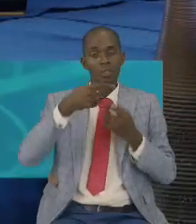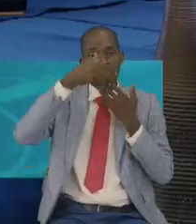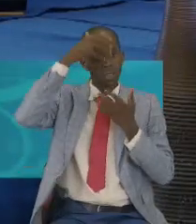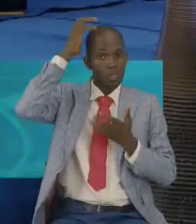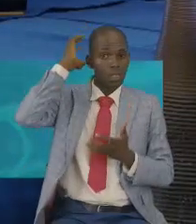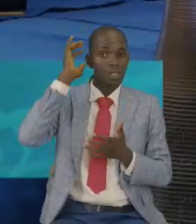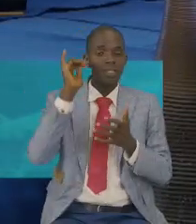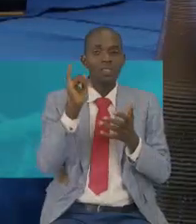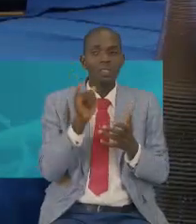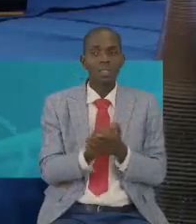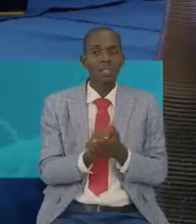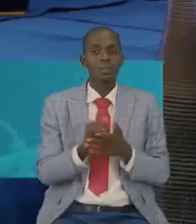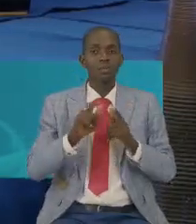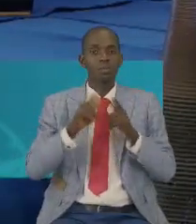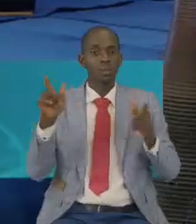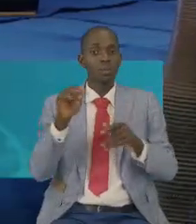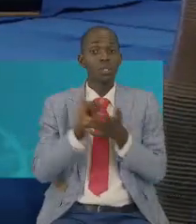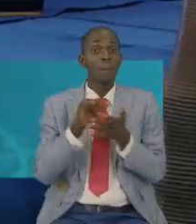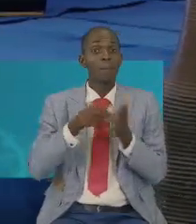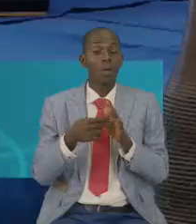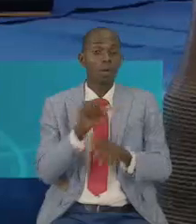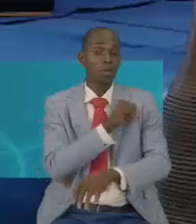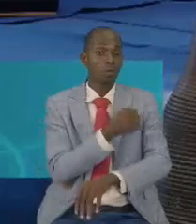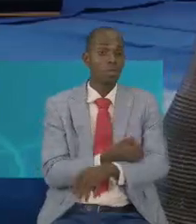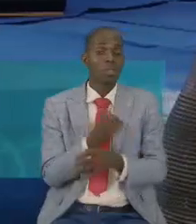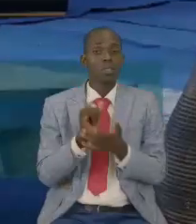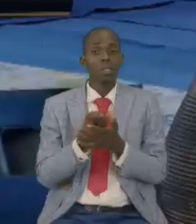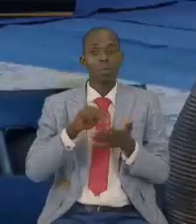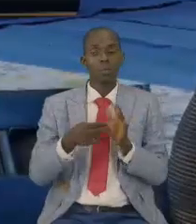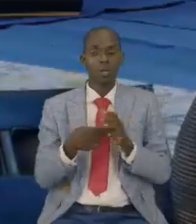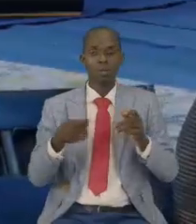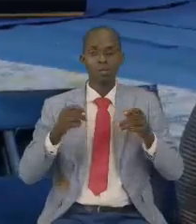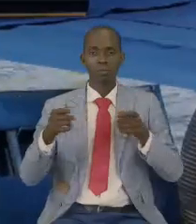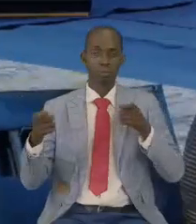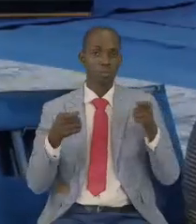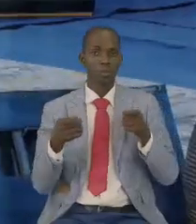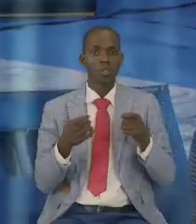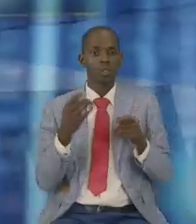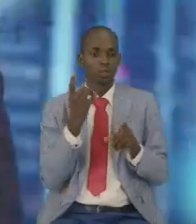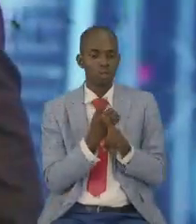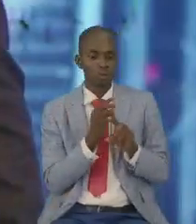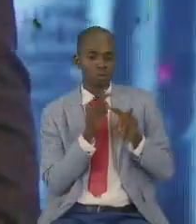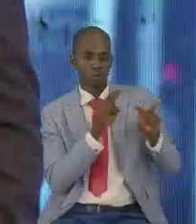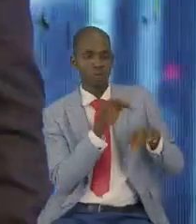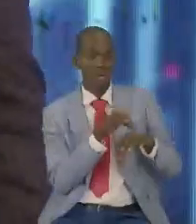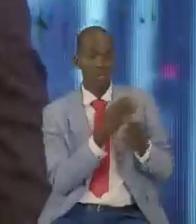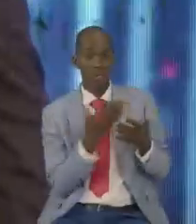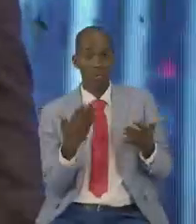the dominion. I want you to picture something. Look at a lion there, and look at all the children